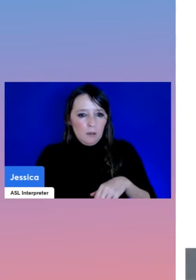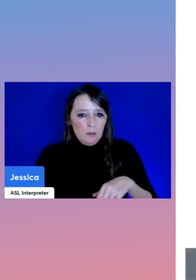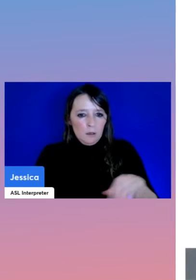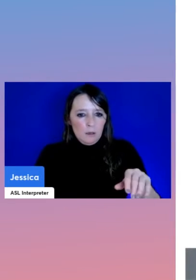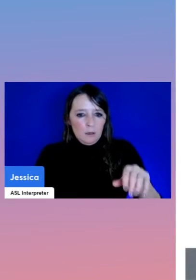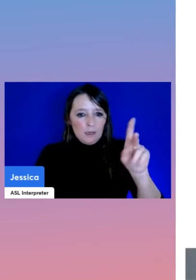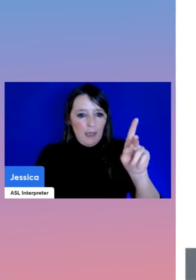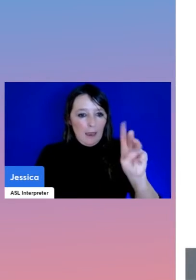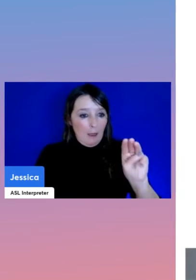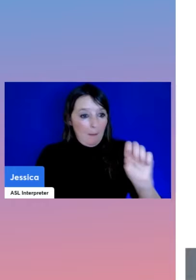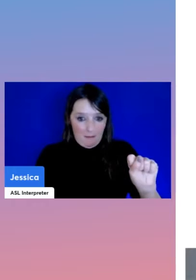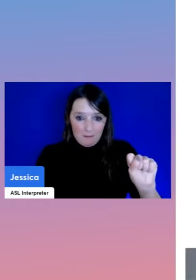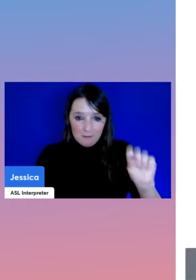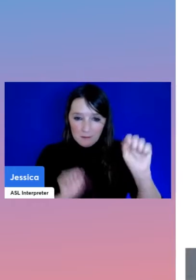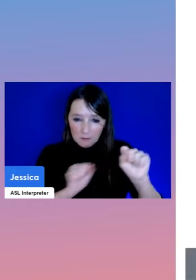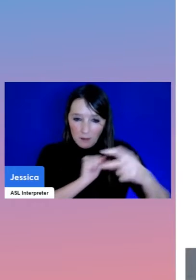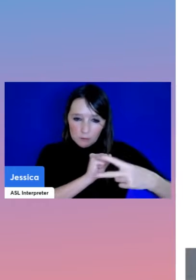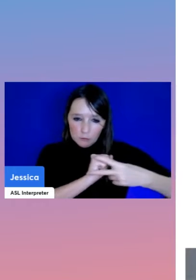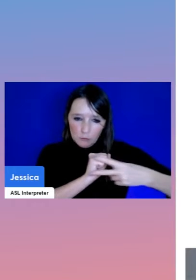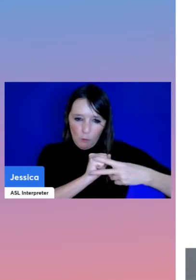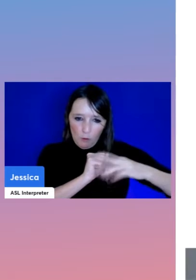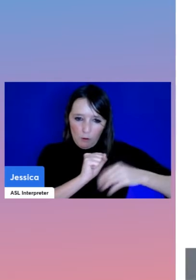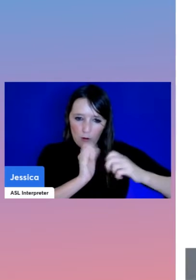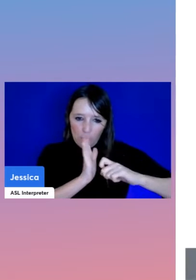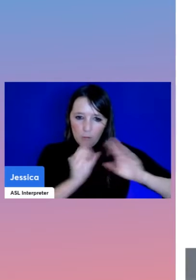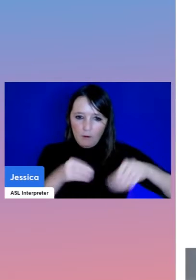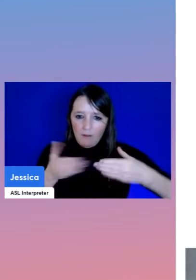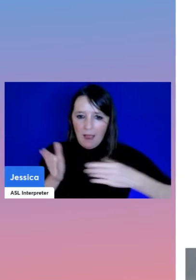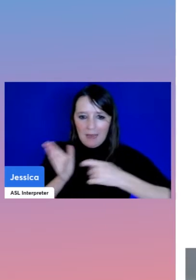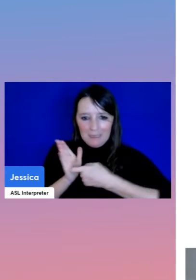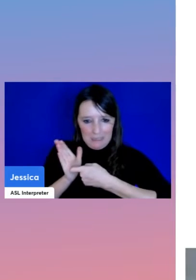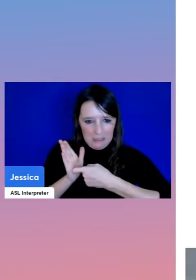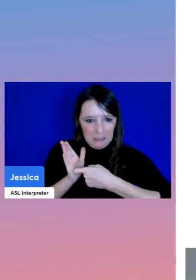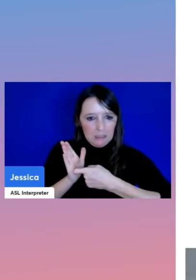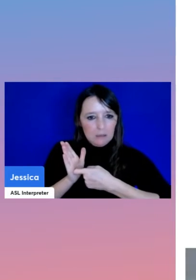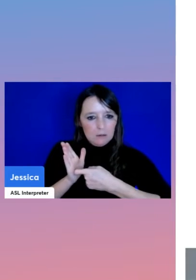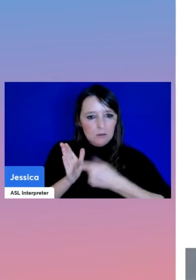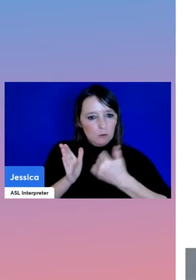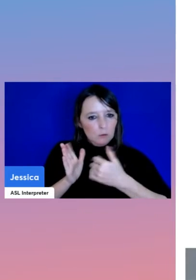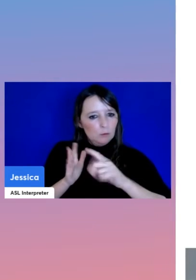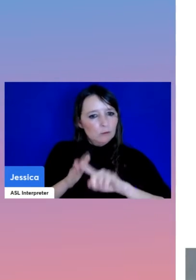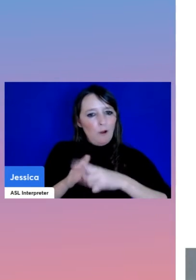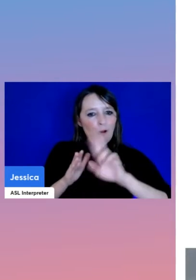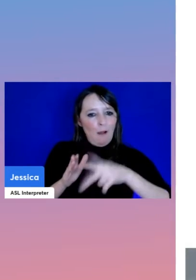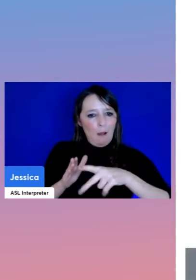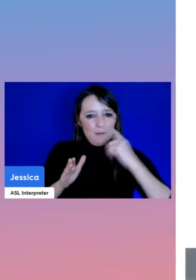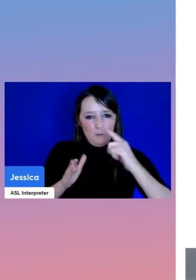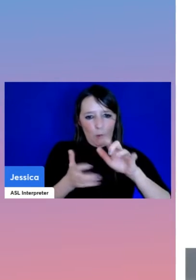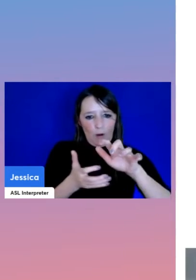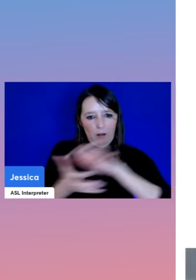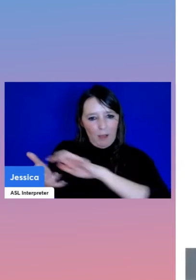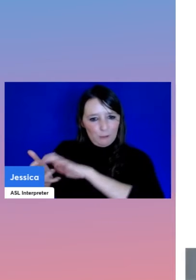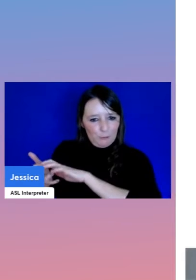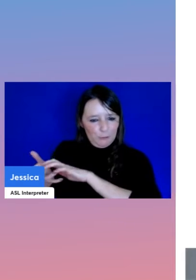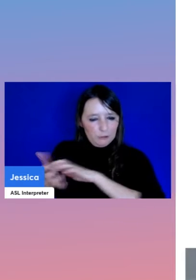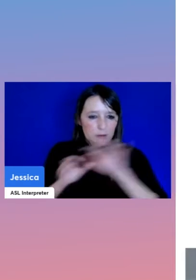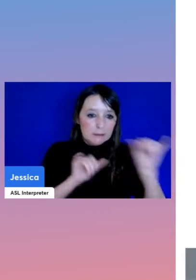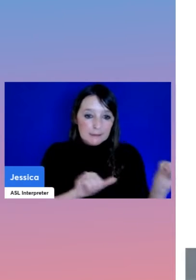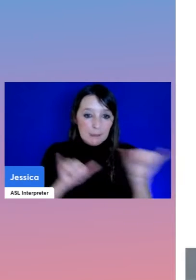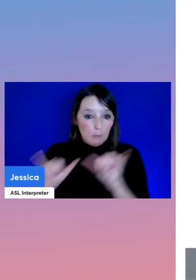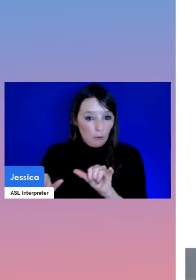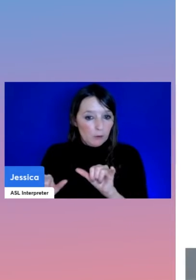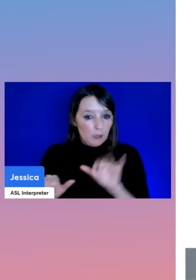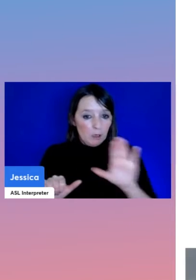store and provide the root key to the startup's Vault cluster. Similarly, Azure Key